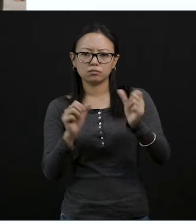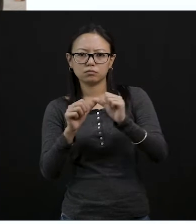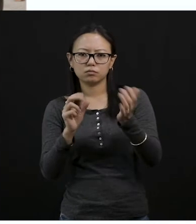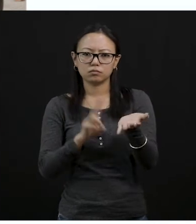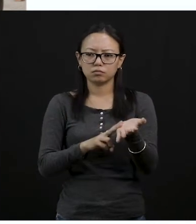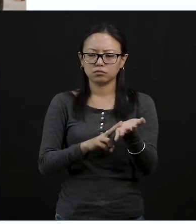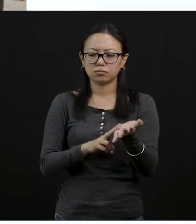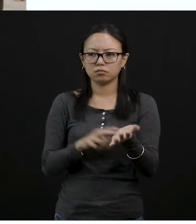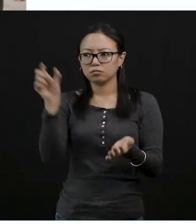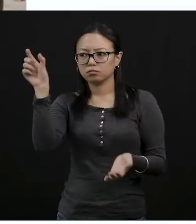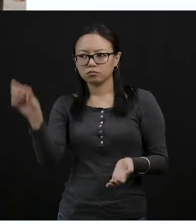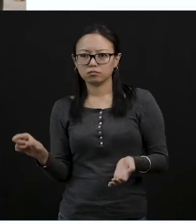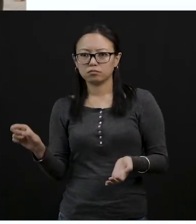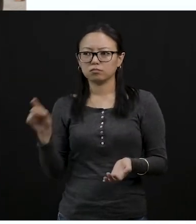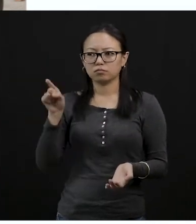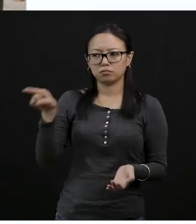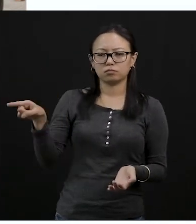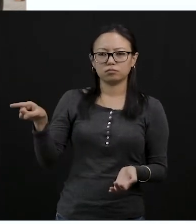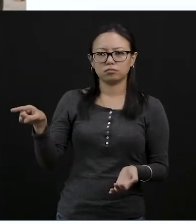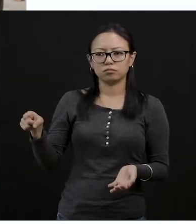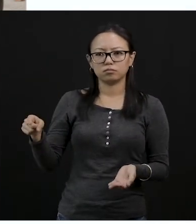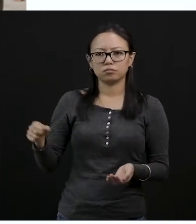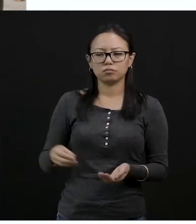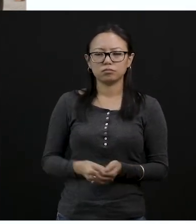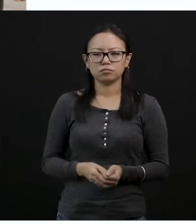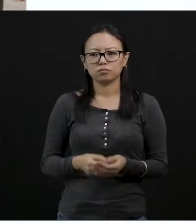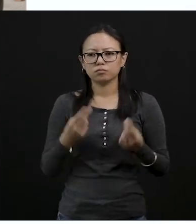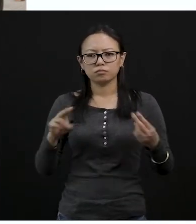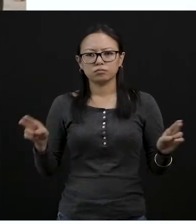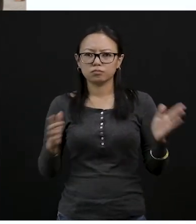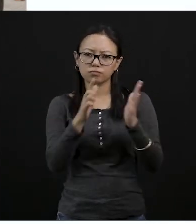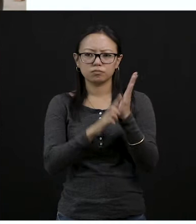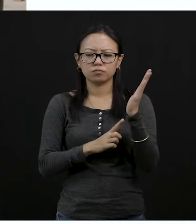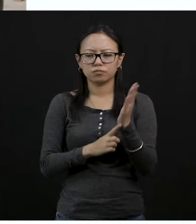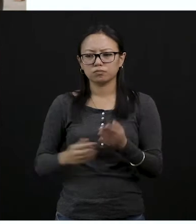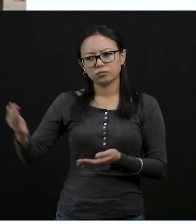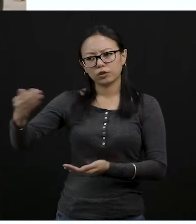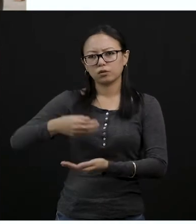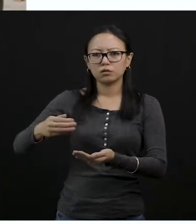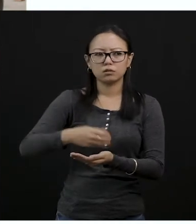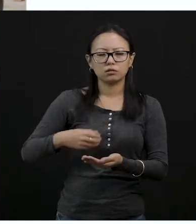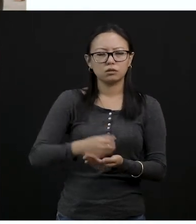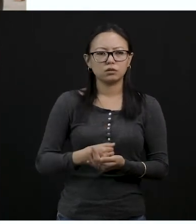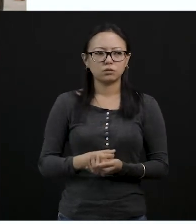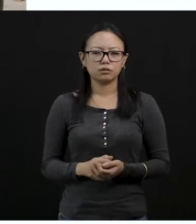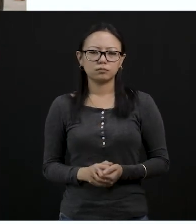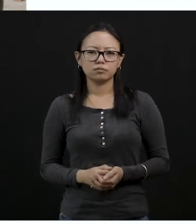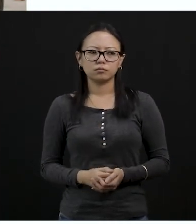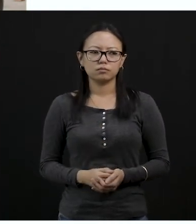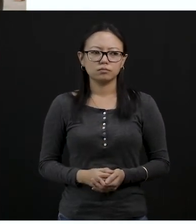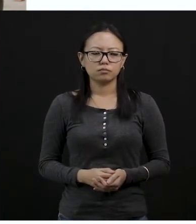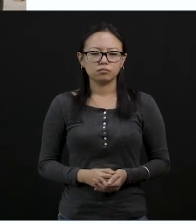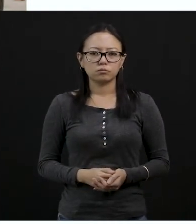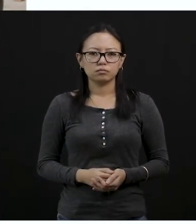the box and he will take it to the post office. All right, remember, you put the letter